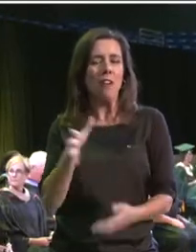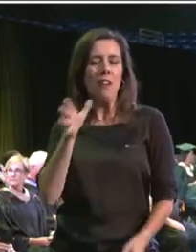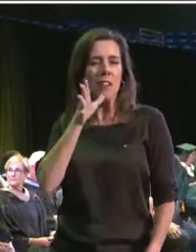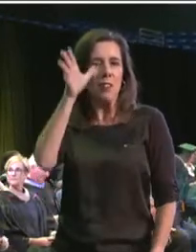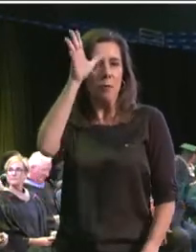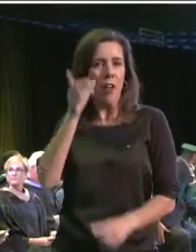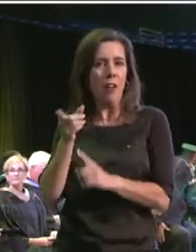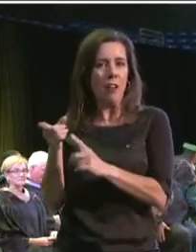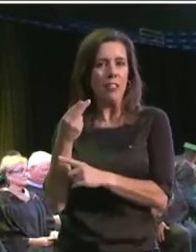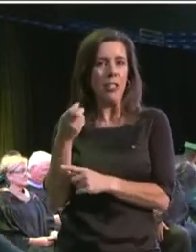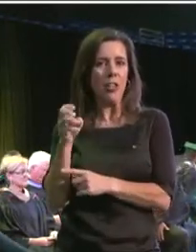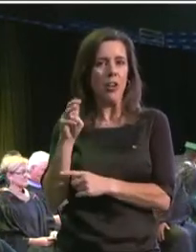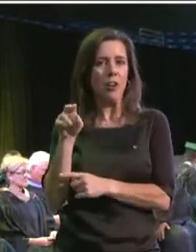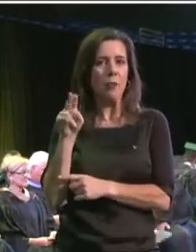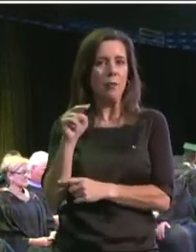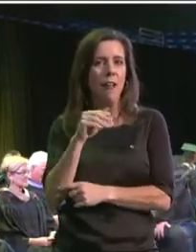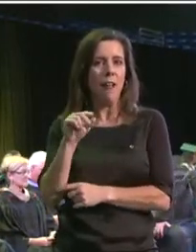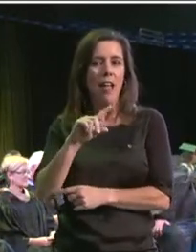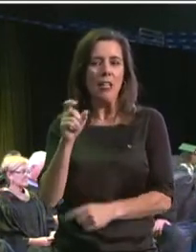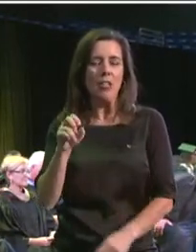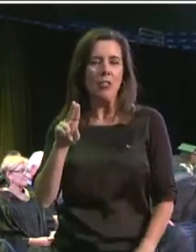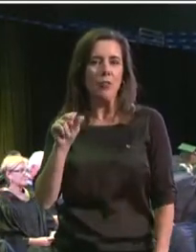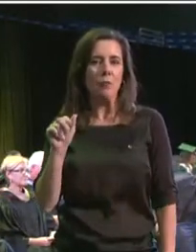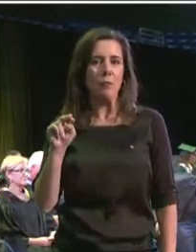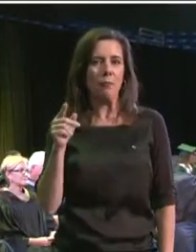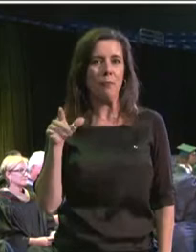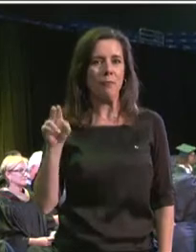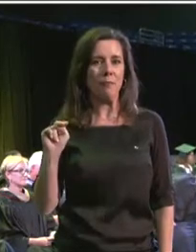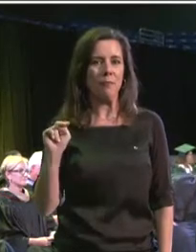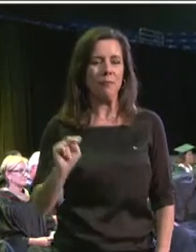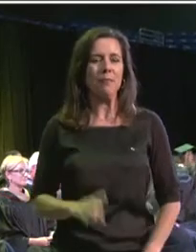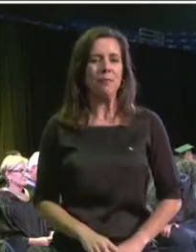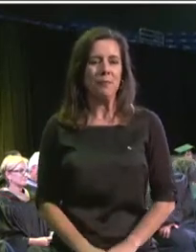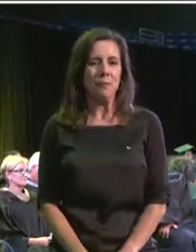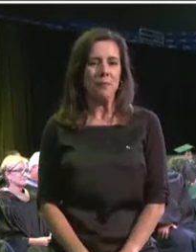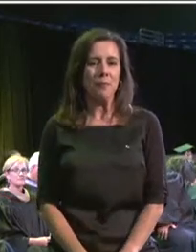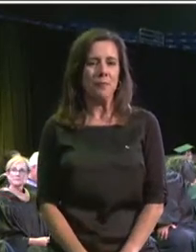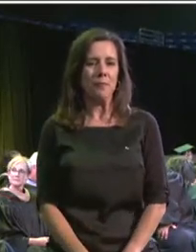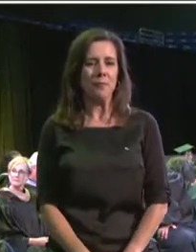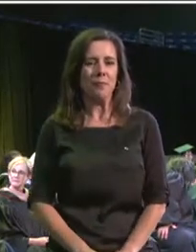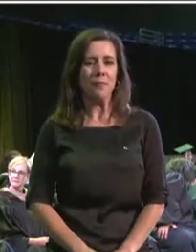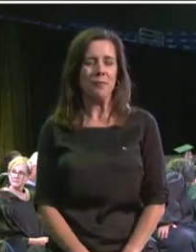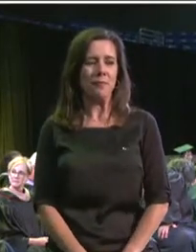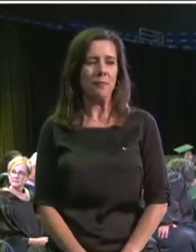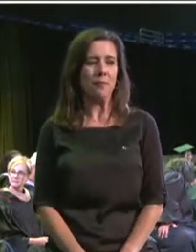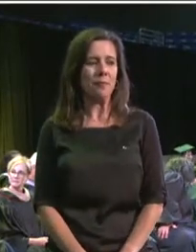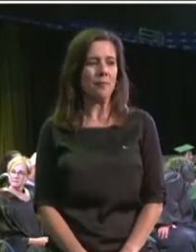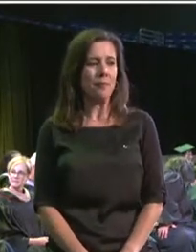Herman and Zenobia Scott.